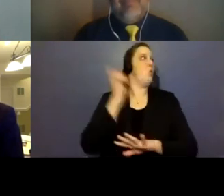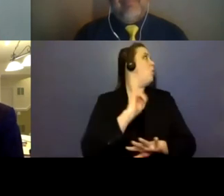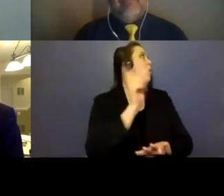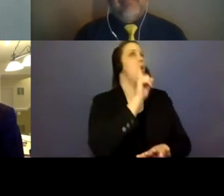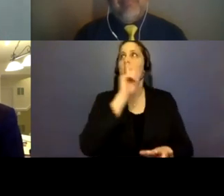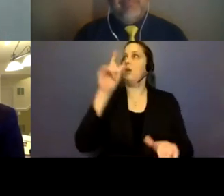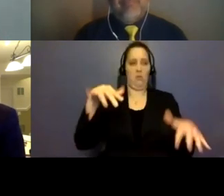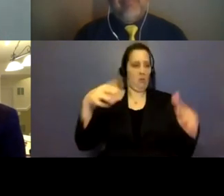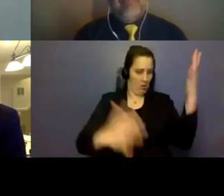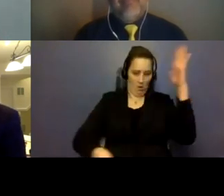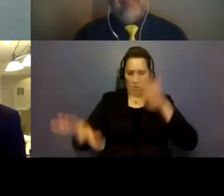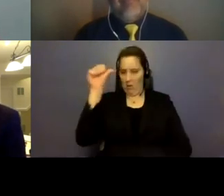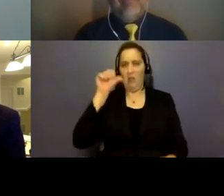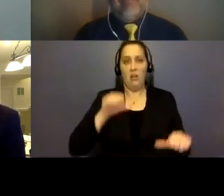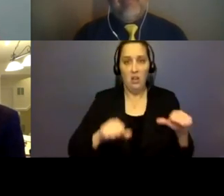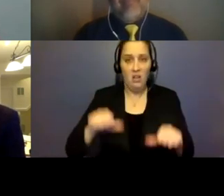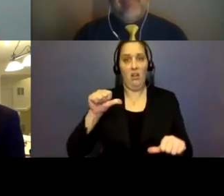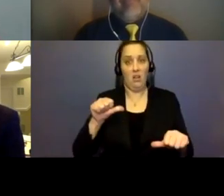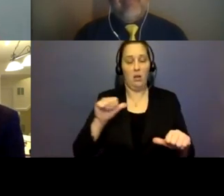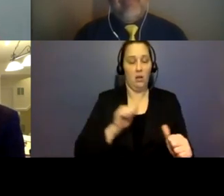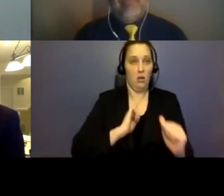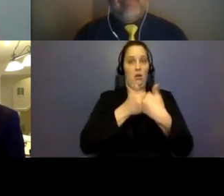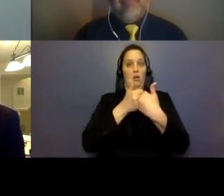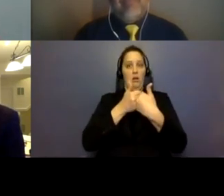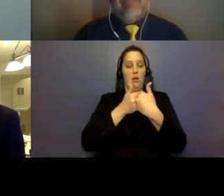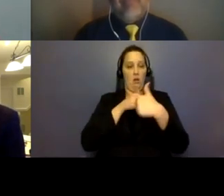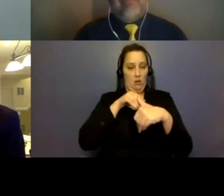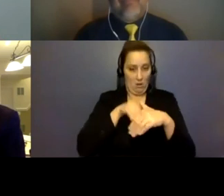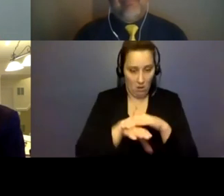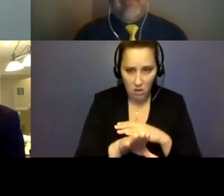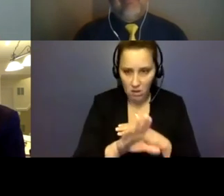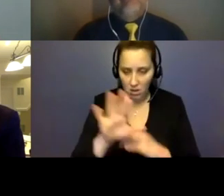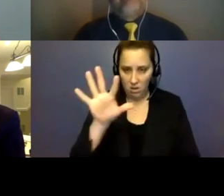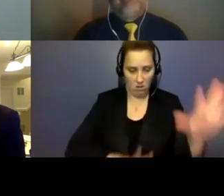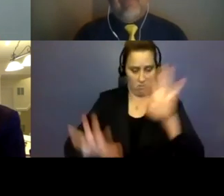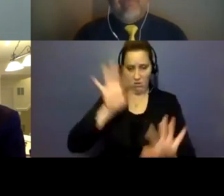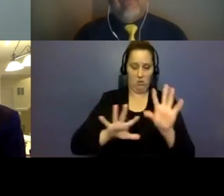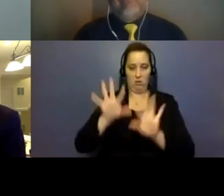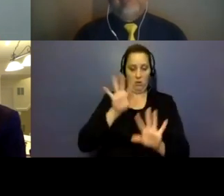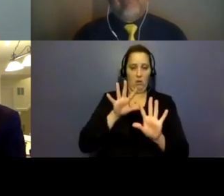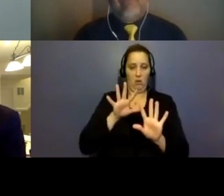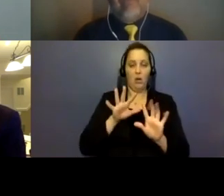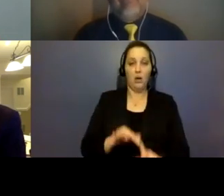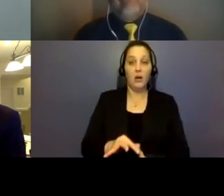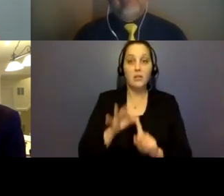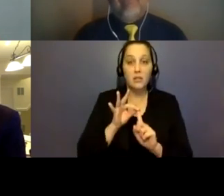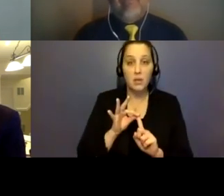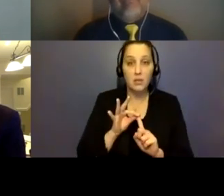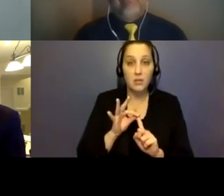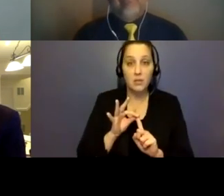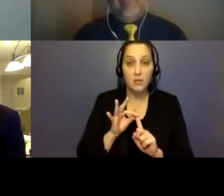is this?" It can be challenging to reintegrate into the rest of society, especially